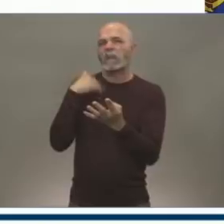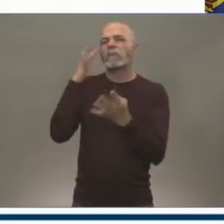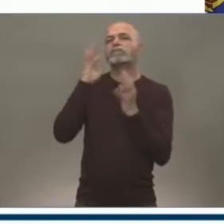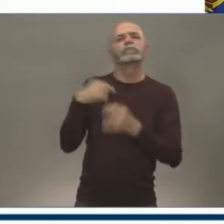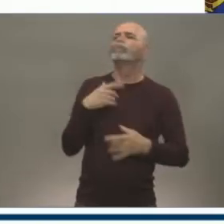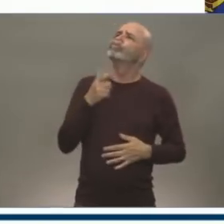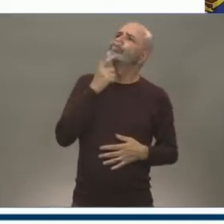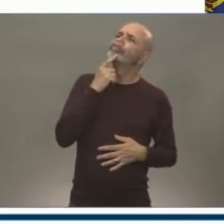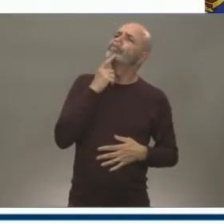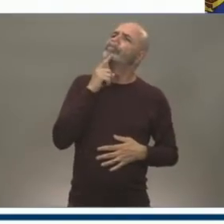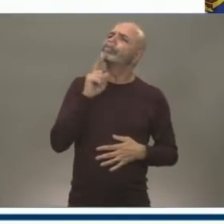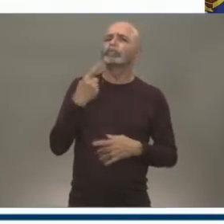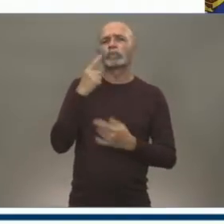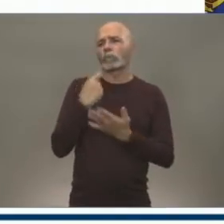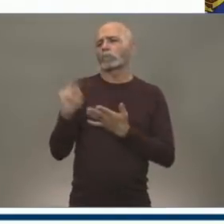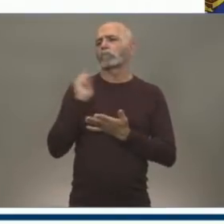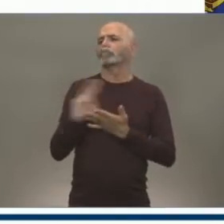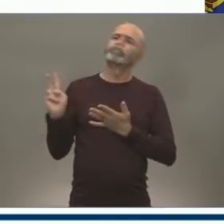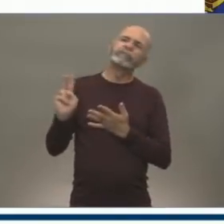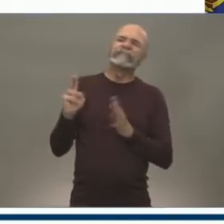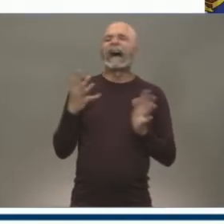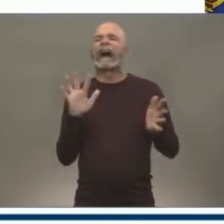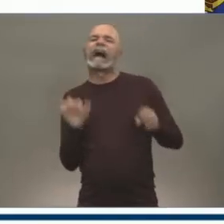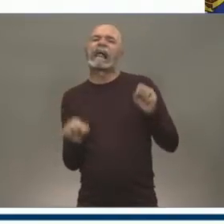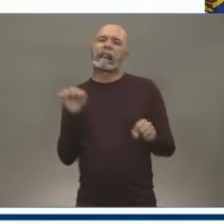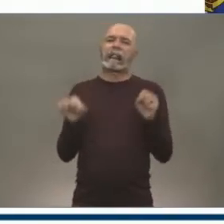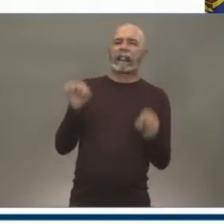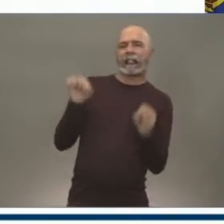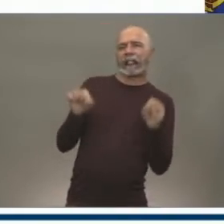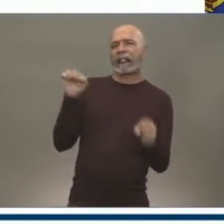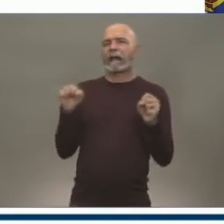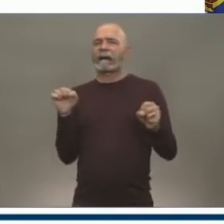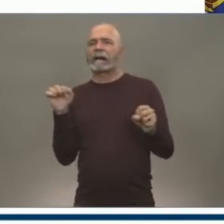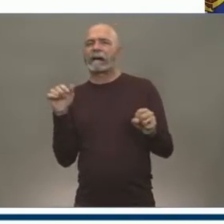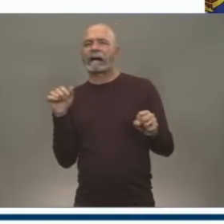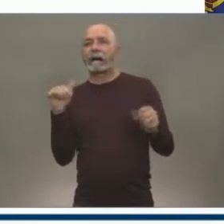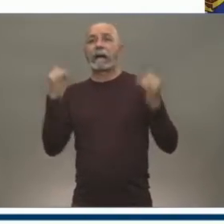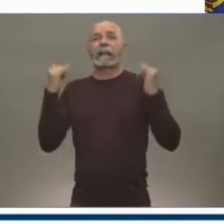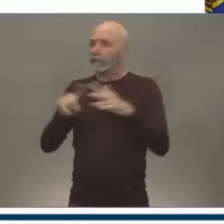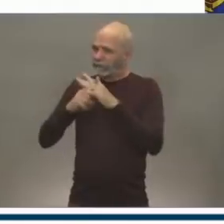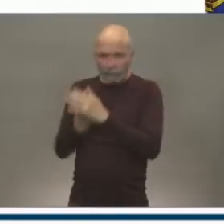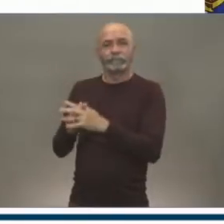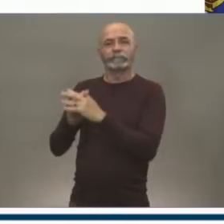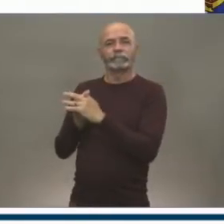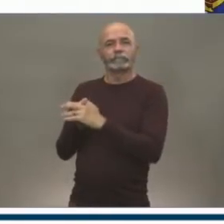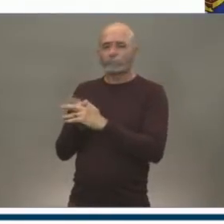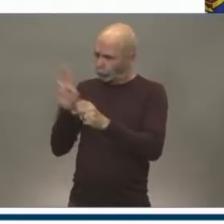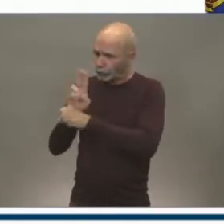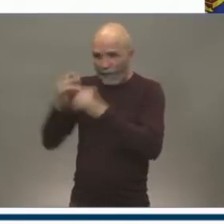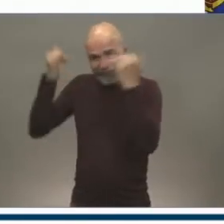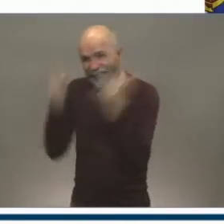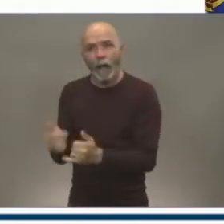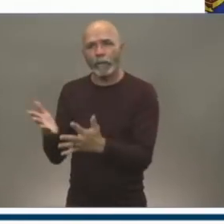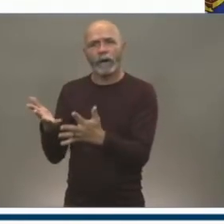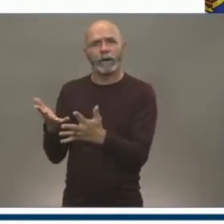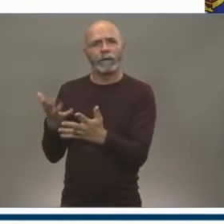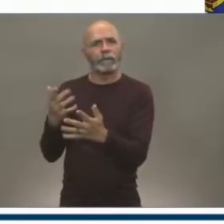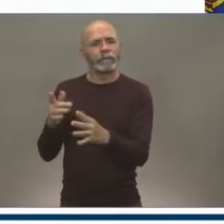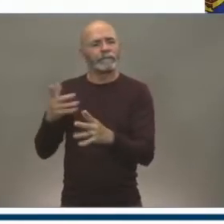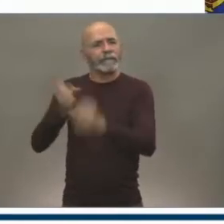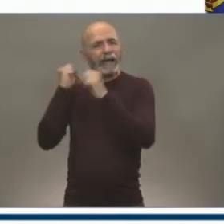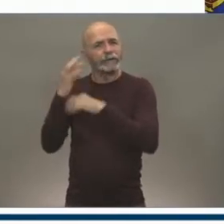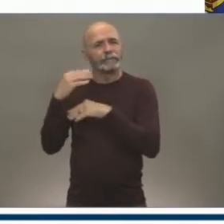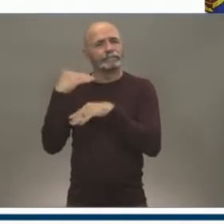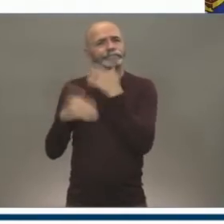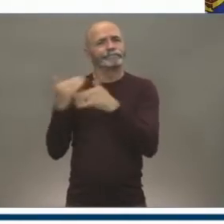weeks ago, it was uncertain when or if they would be used, and now they're being used quite thoroughly. And keeping with rapid tests for a